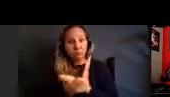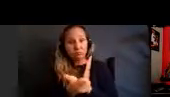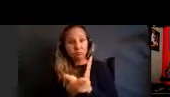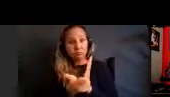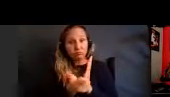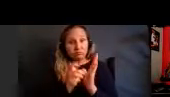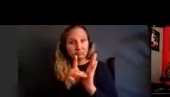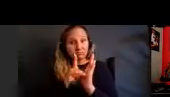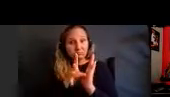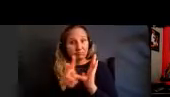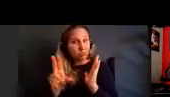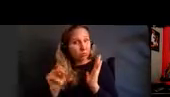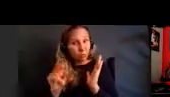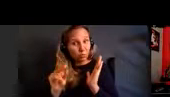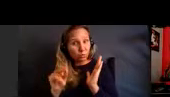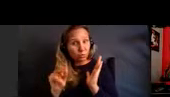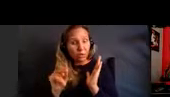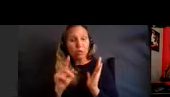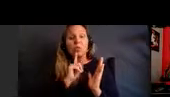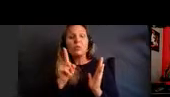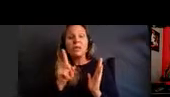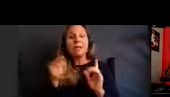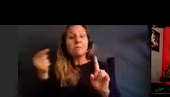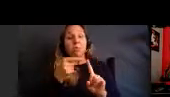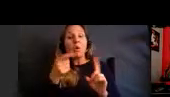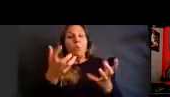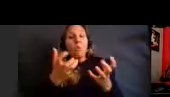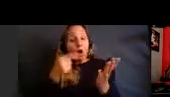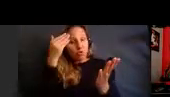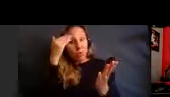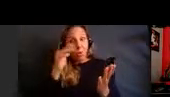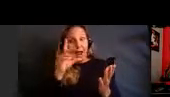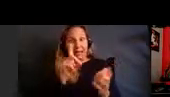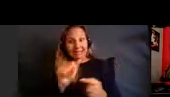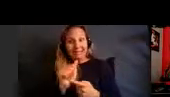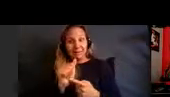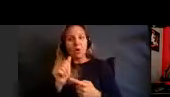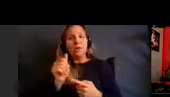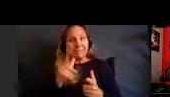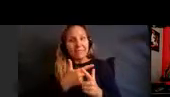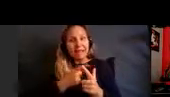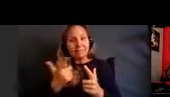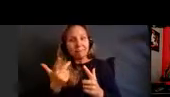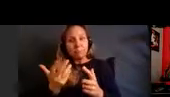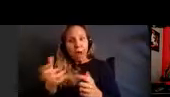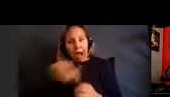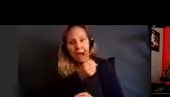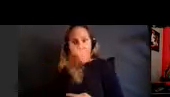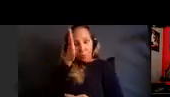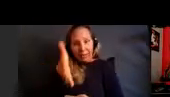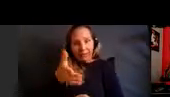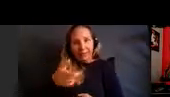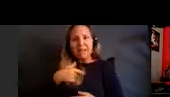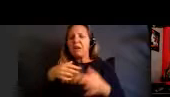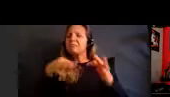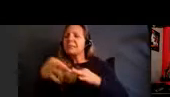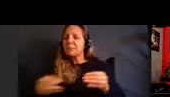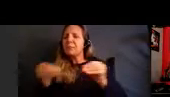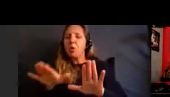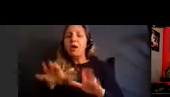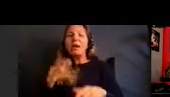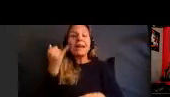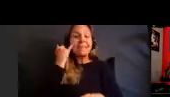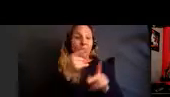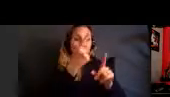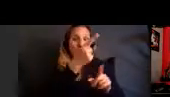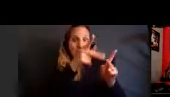the application process. It was actually to screen them in. So let me explain. If candidate A has a disability and they